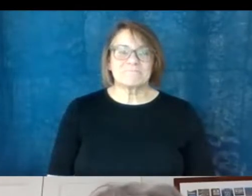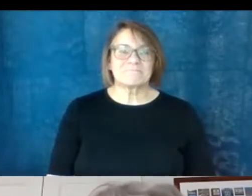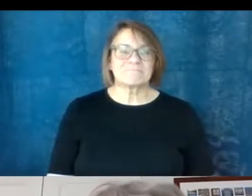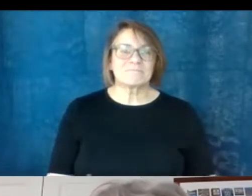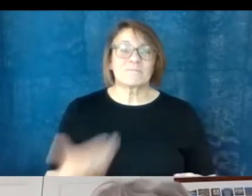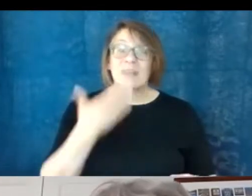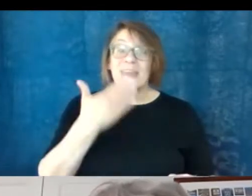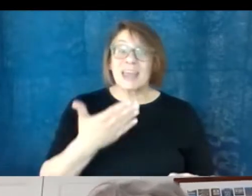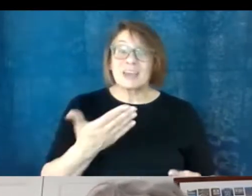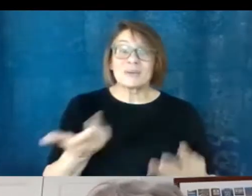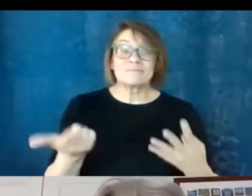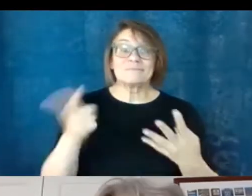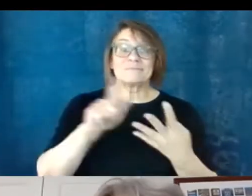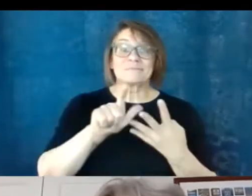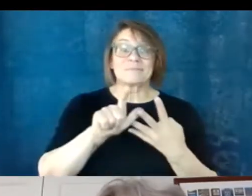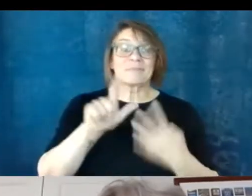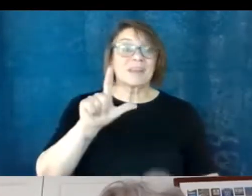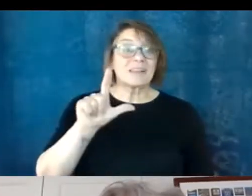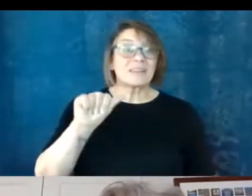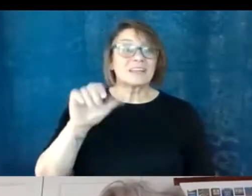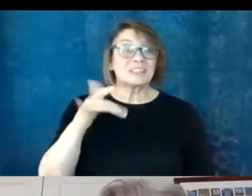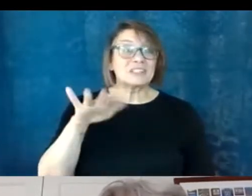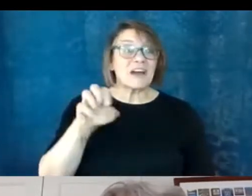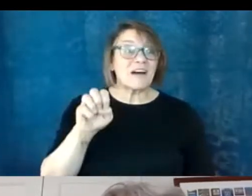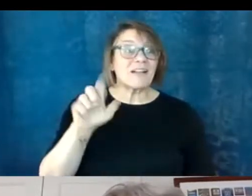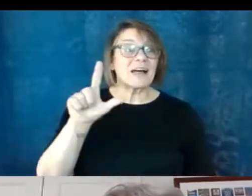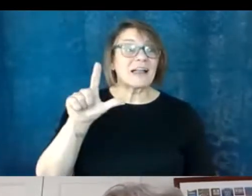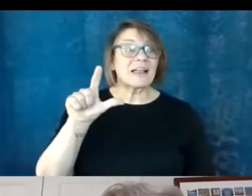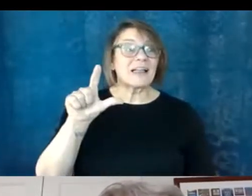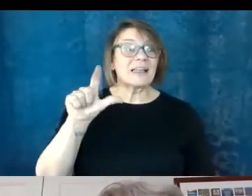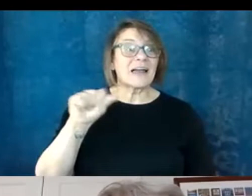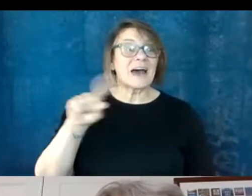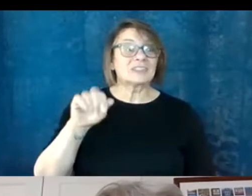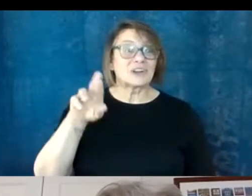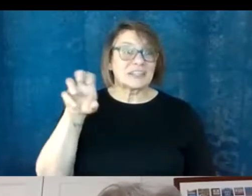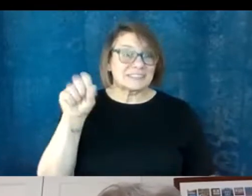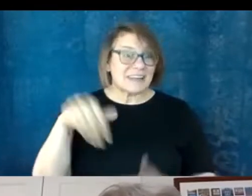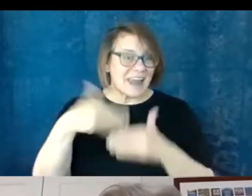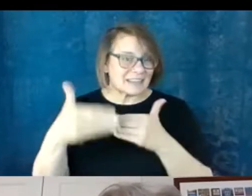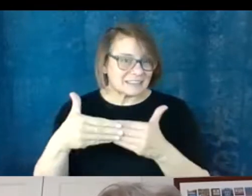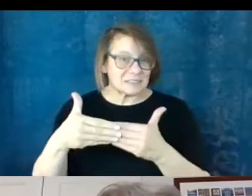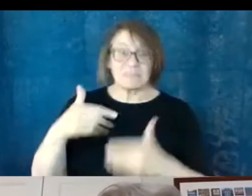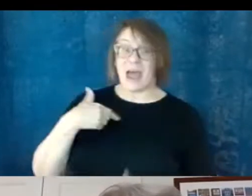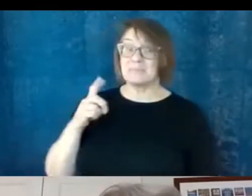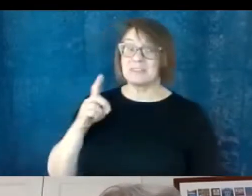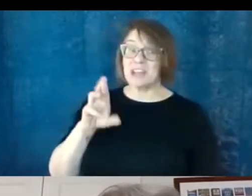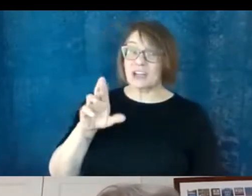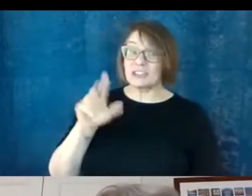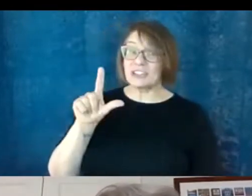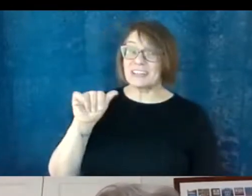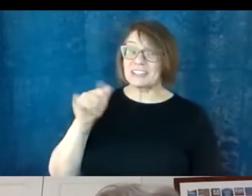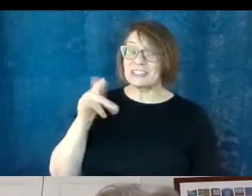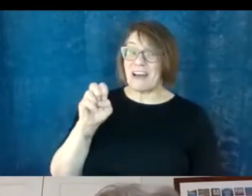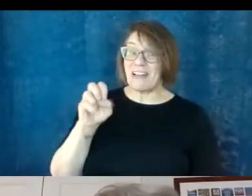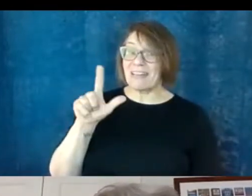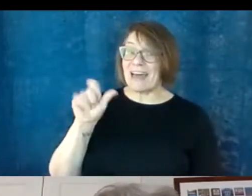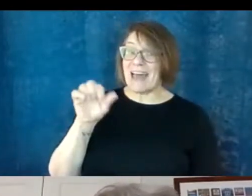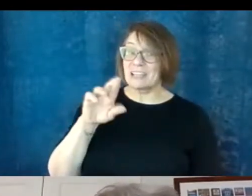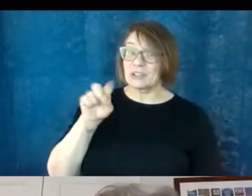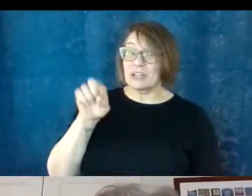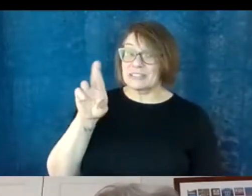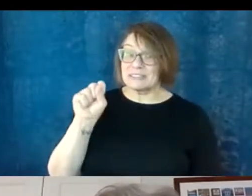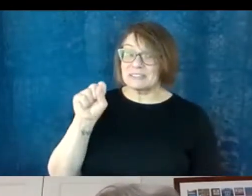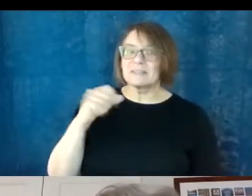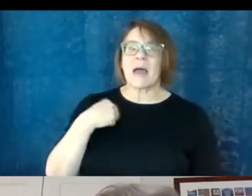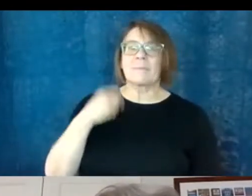thank you. And Lachelle Lazarus next. Hi, everyone. I'm Dr. Lachelle Lazarus. I am an